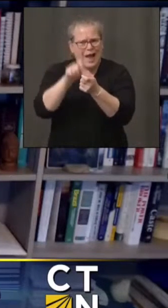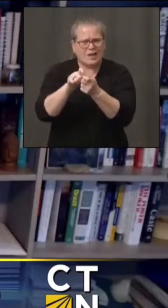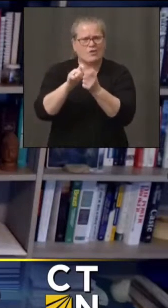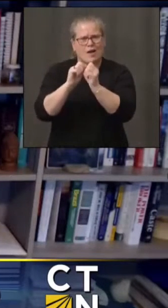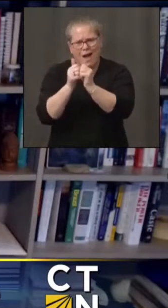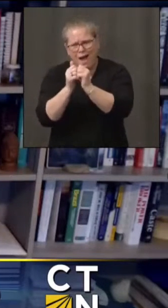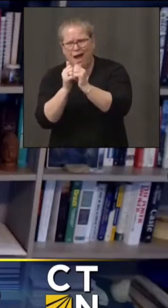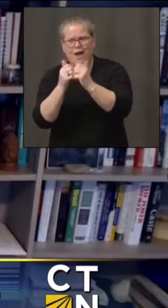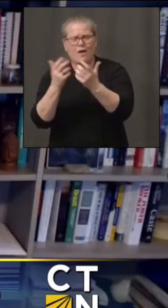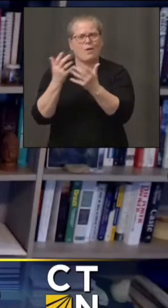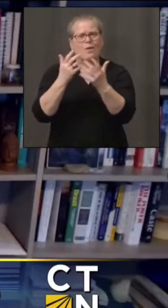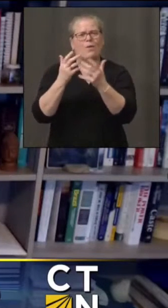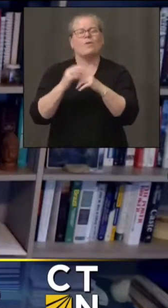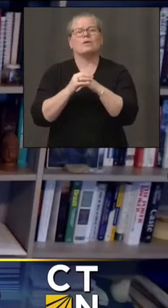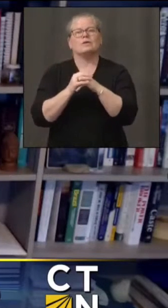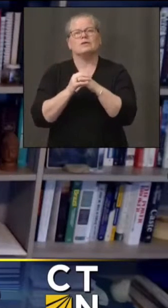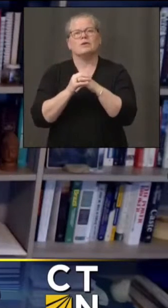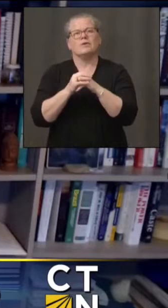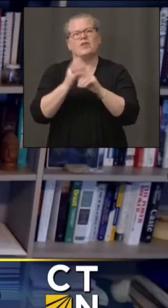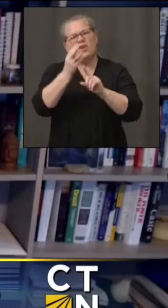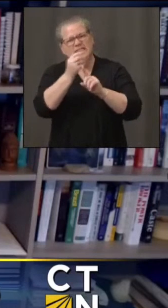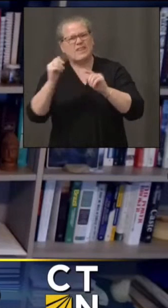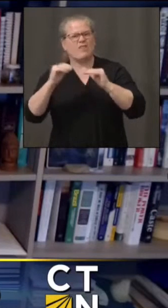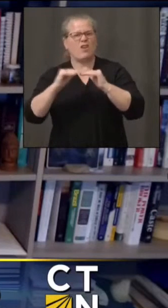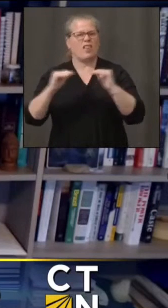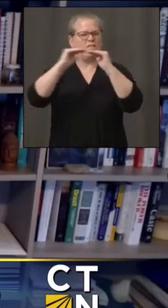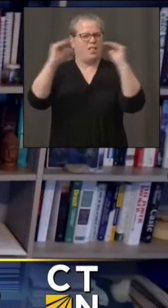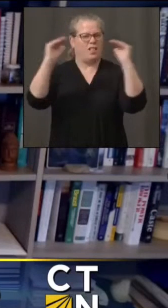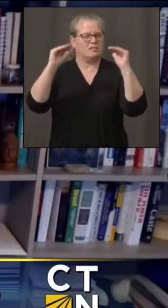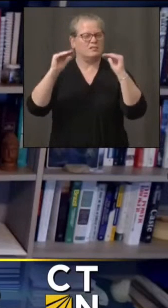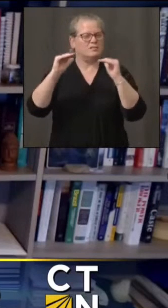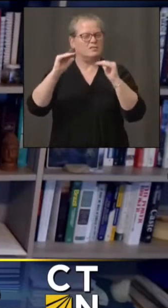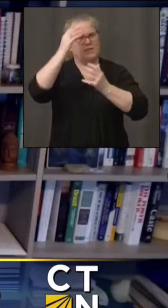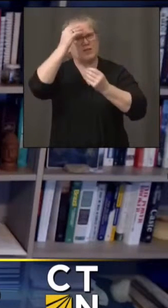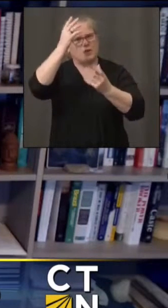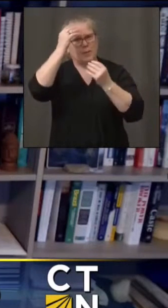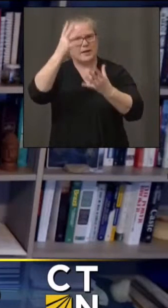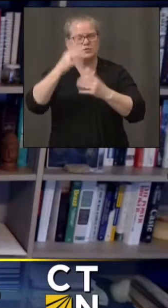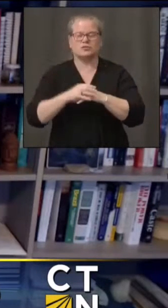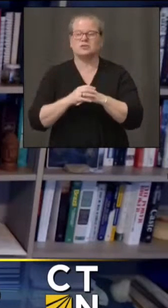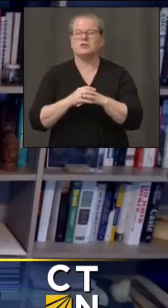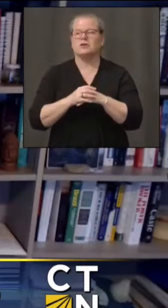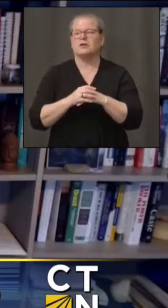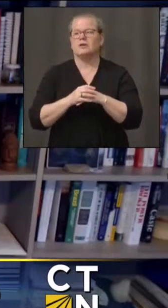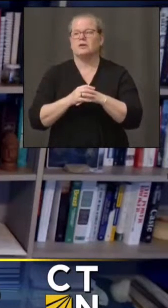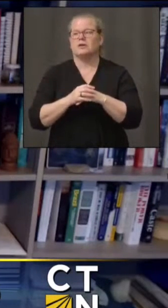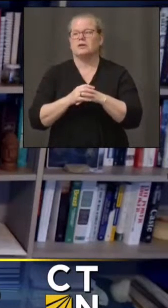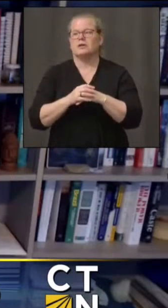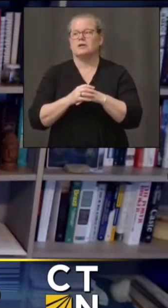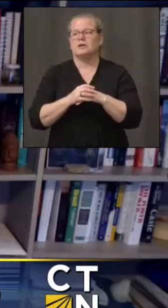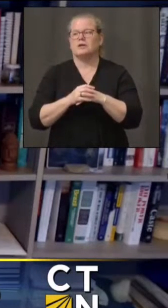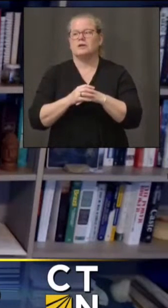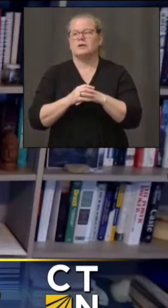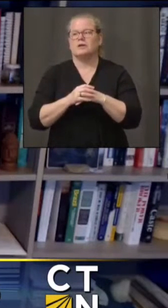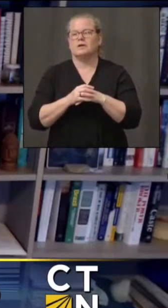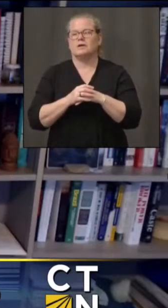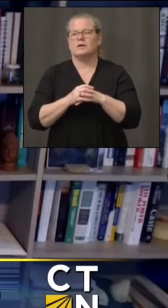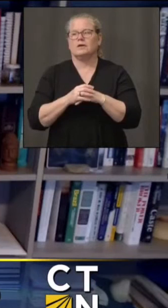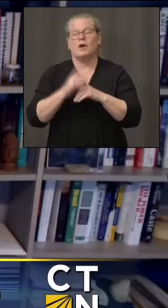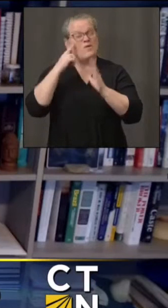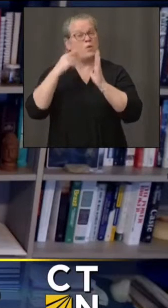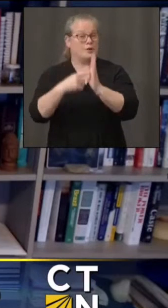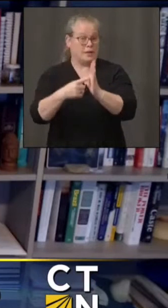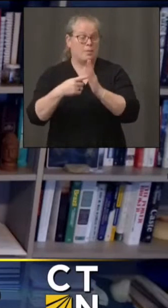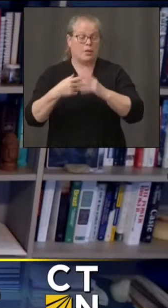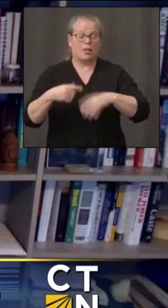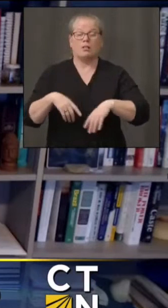there's several thresholds out there. For example, there's the 25, the daily, case incidence of